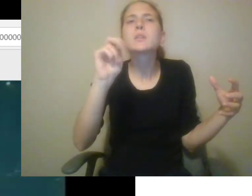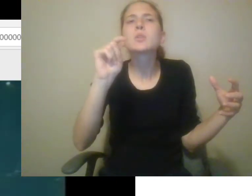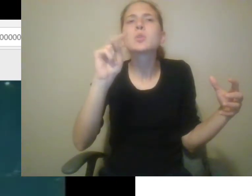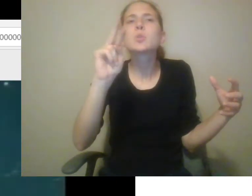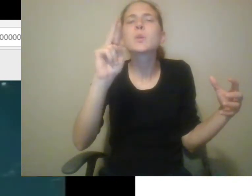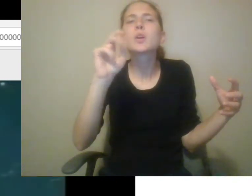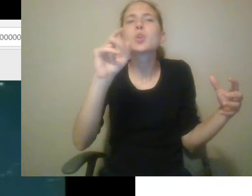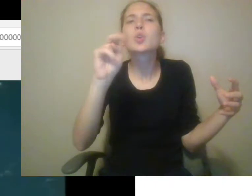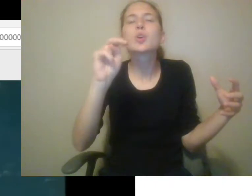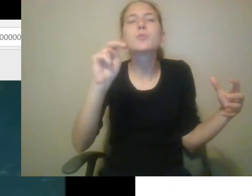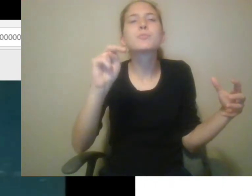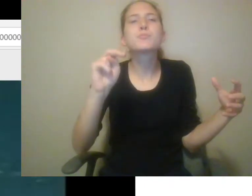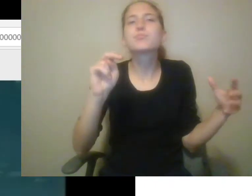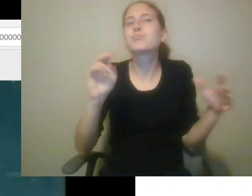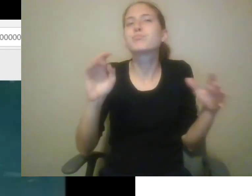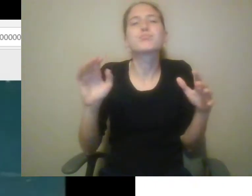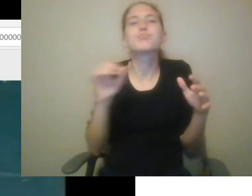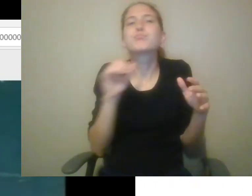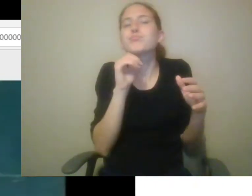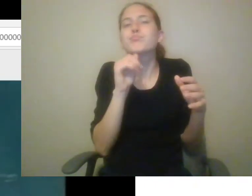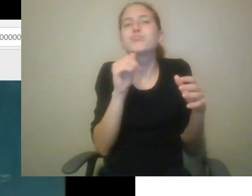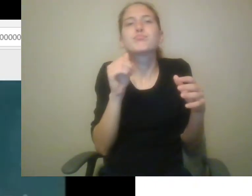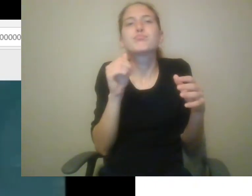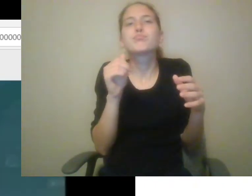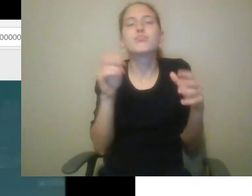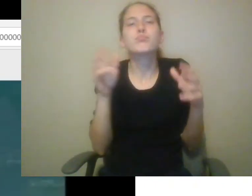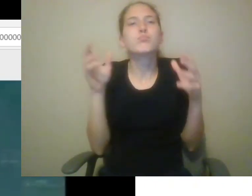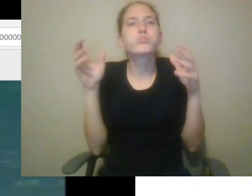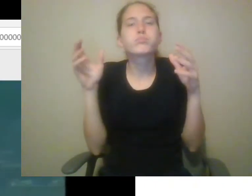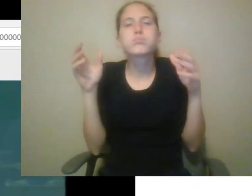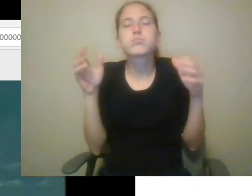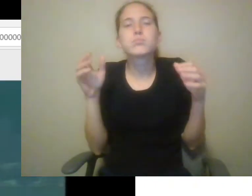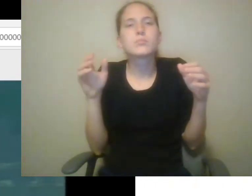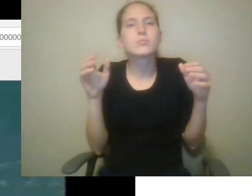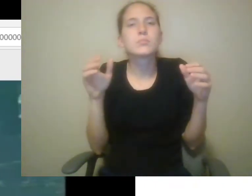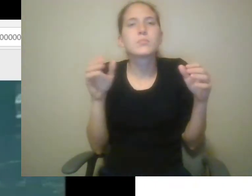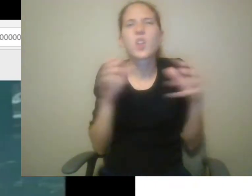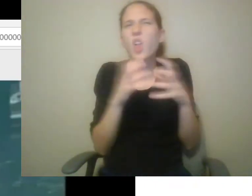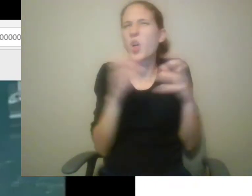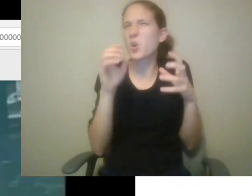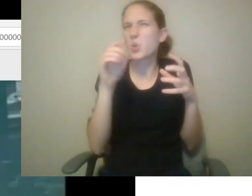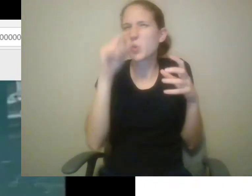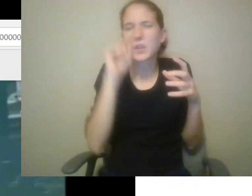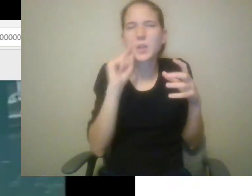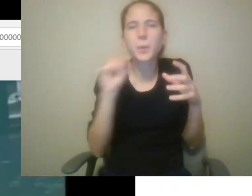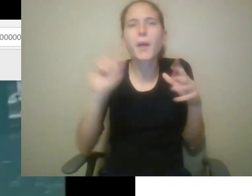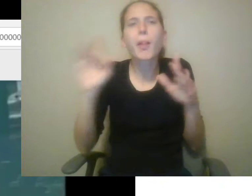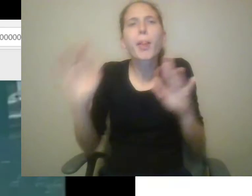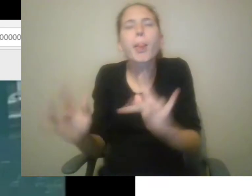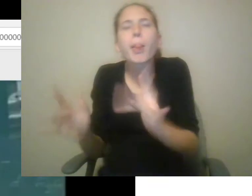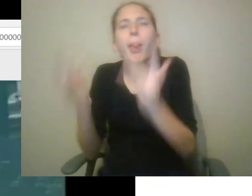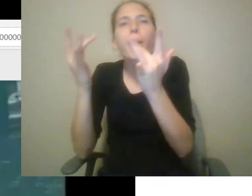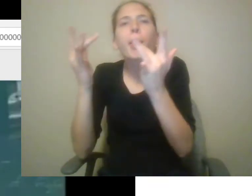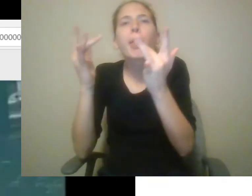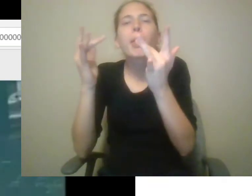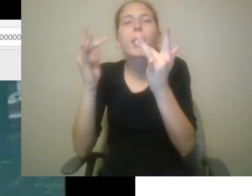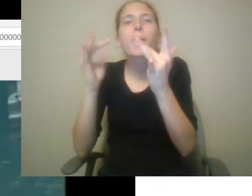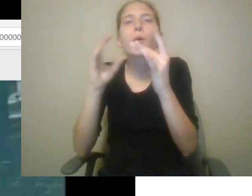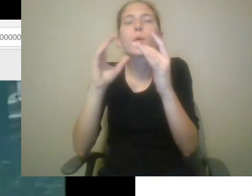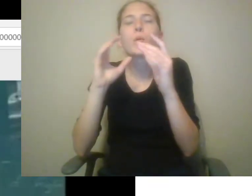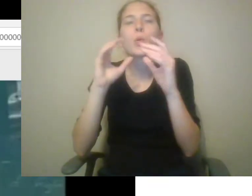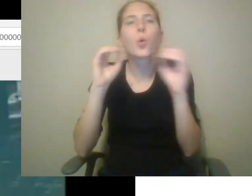filling up or trying to fill up the air around you. And your nose will pick it up. That's diffusion. It's the same thing. It's the same